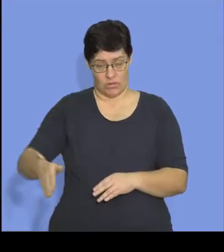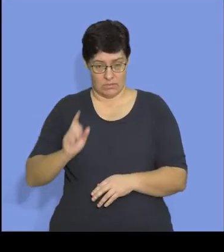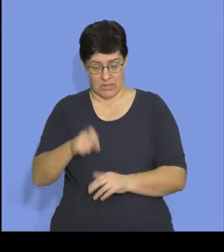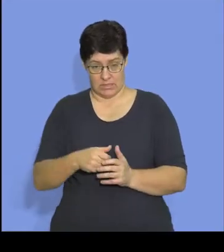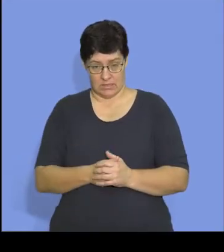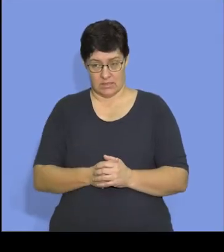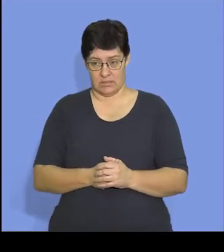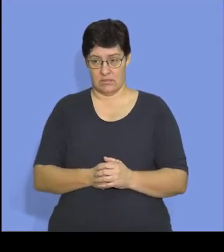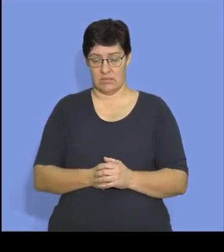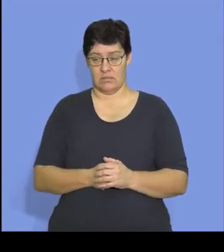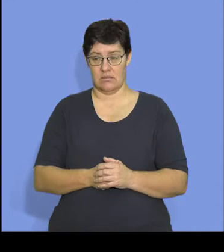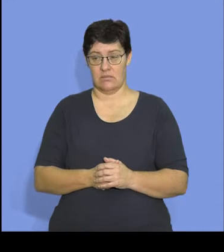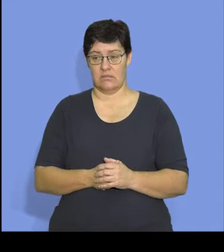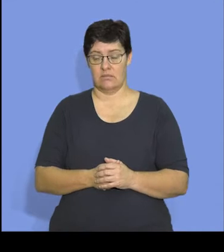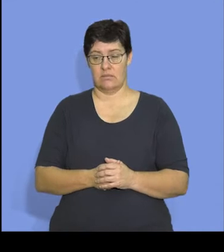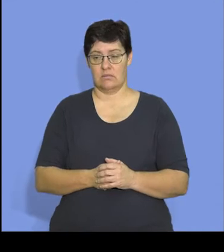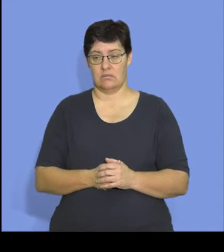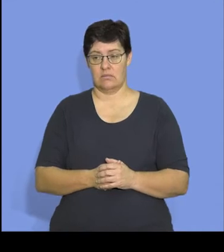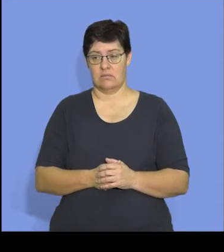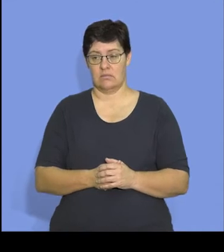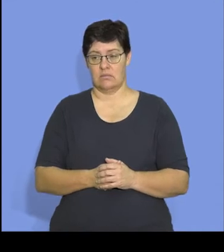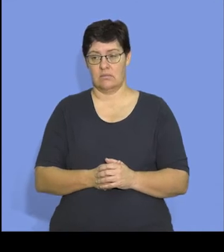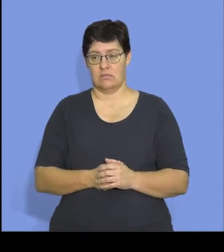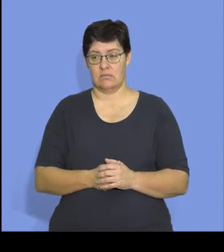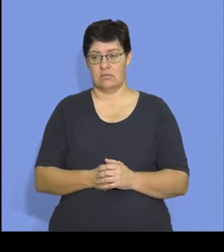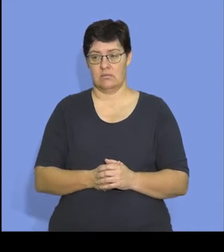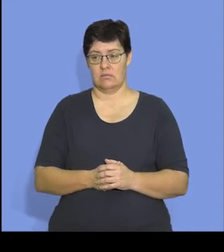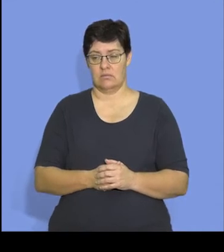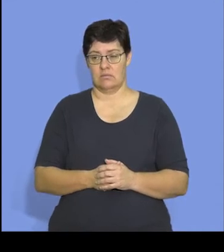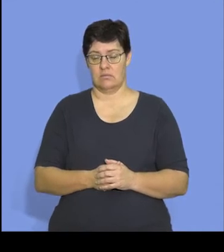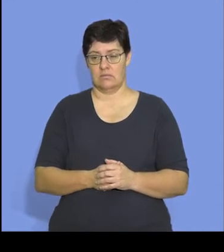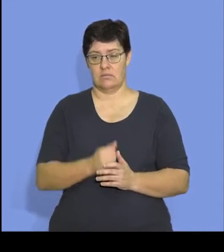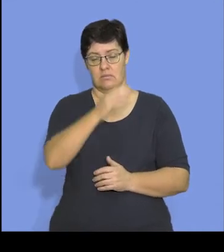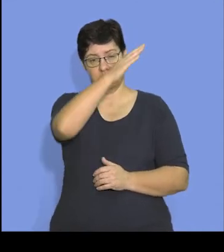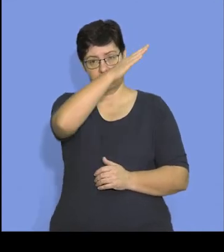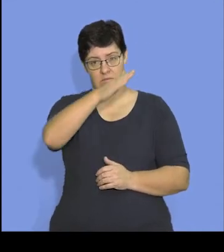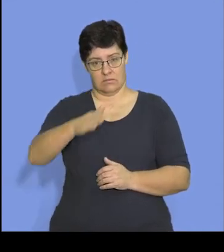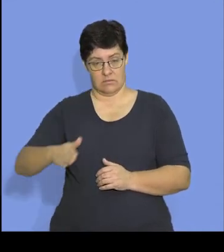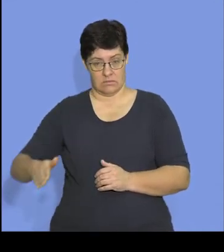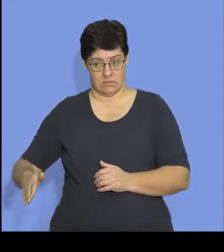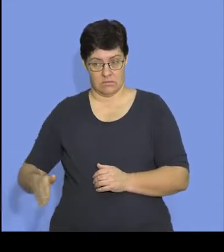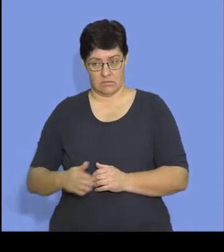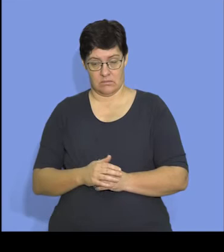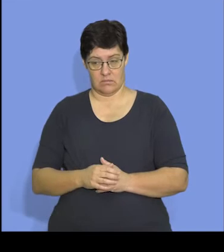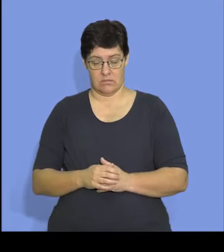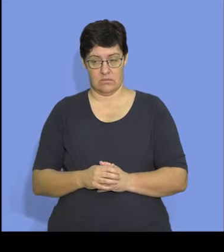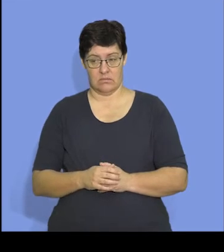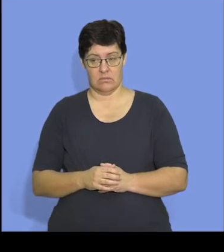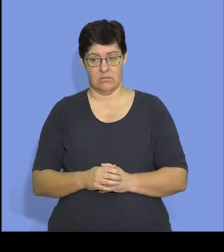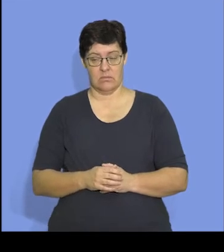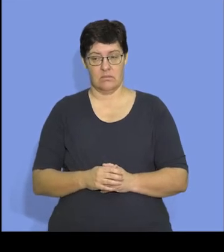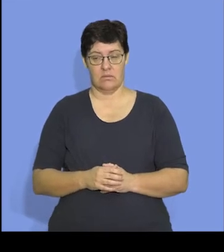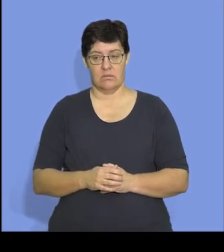but here's the trick. Here we go. Crosses the time axis,